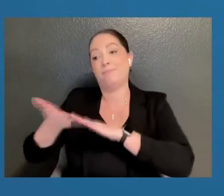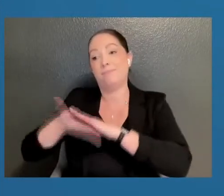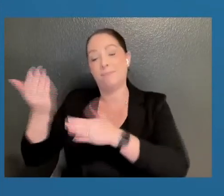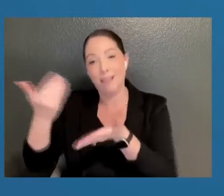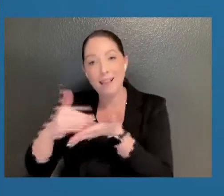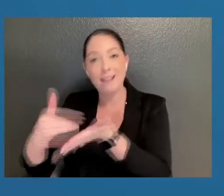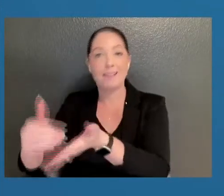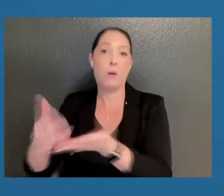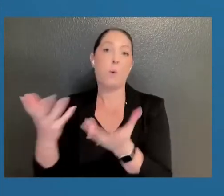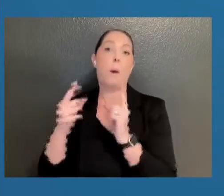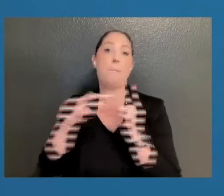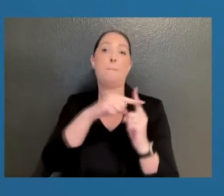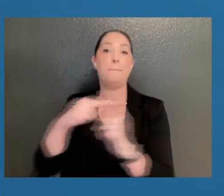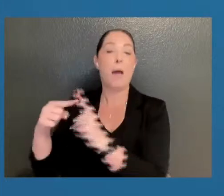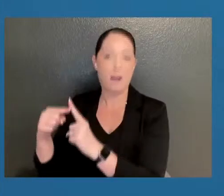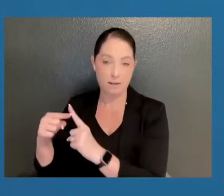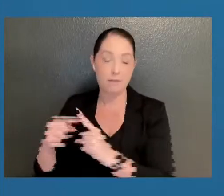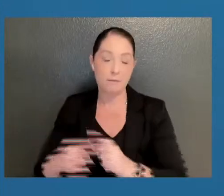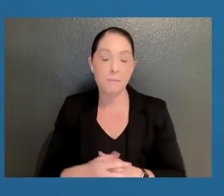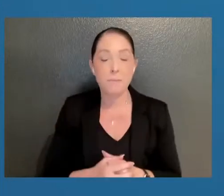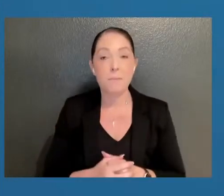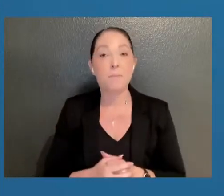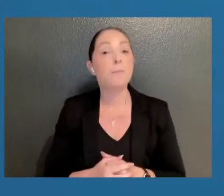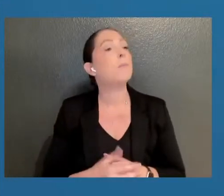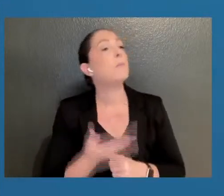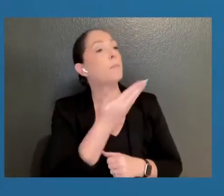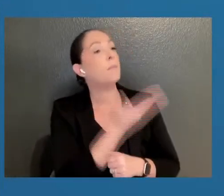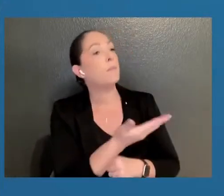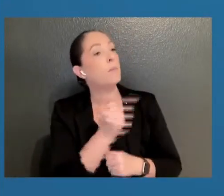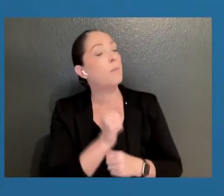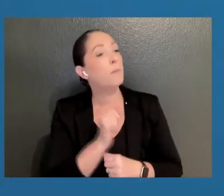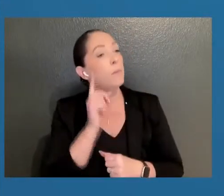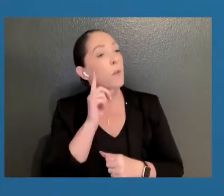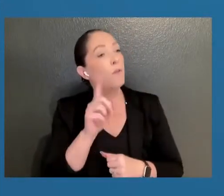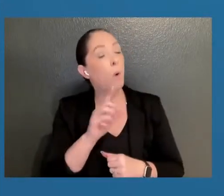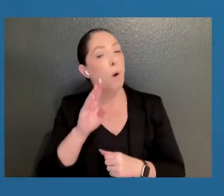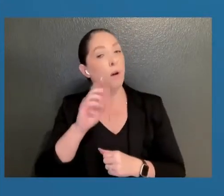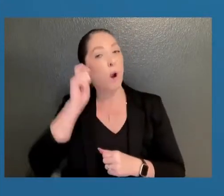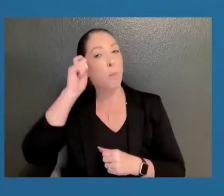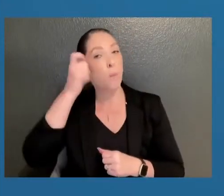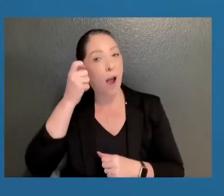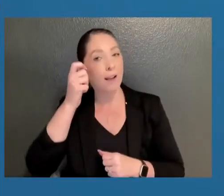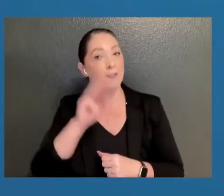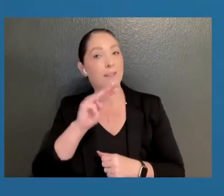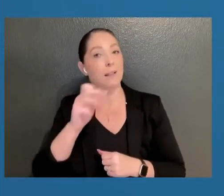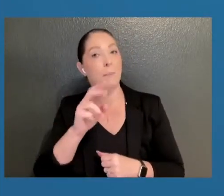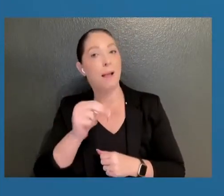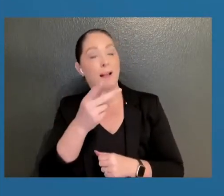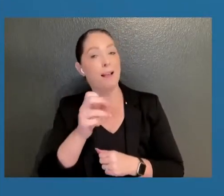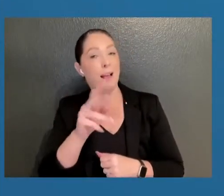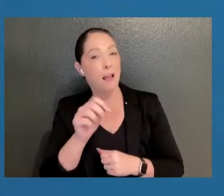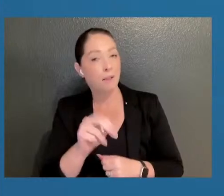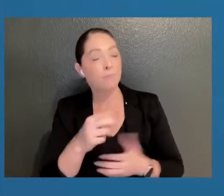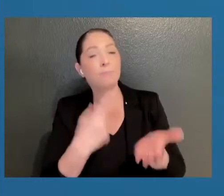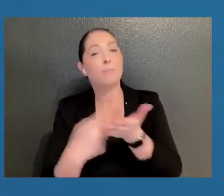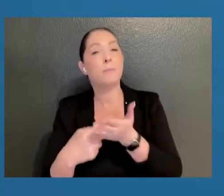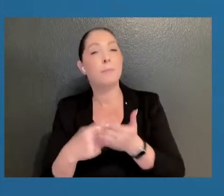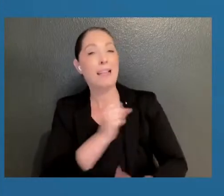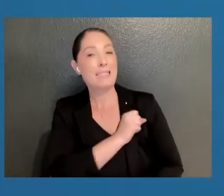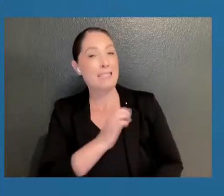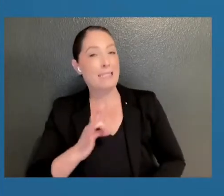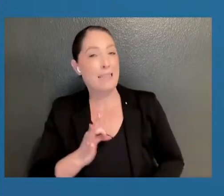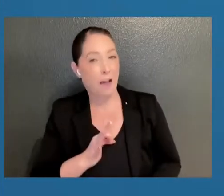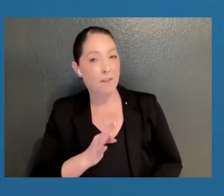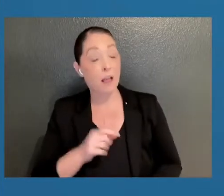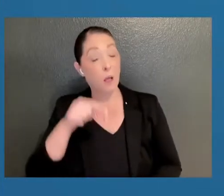the board. All right, Vern? For the Bronx and Manhattan, do you think, just talking about staffing, will this assist with burnout